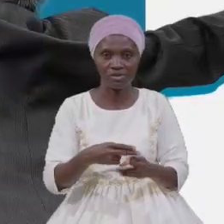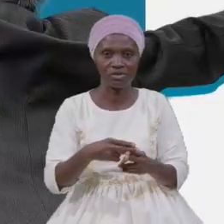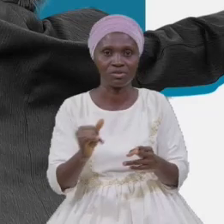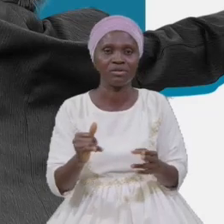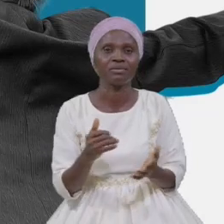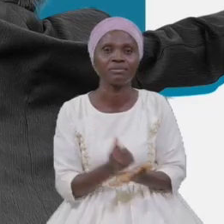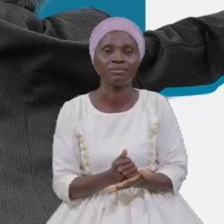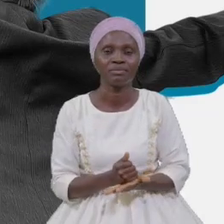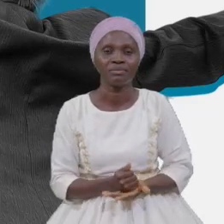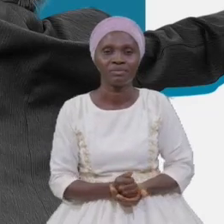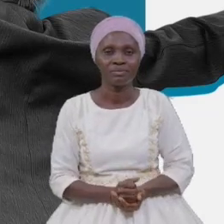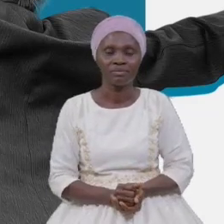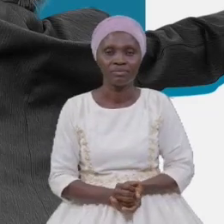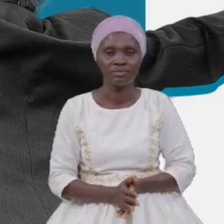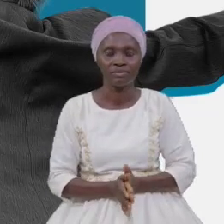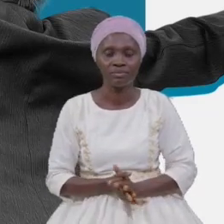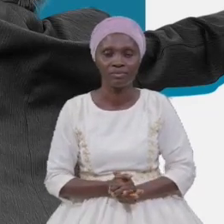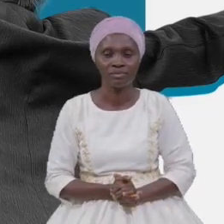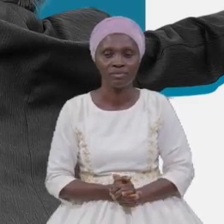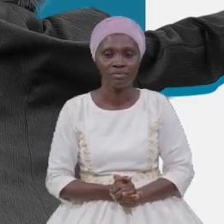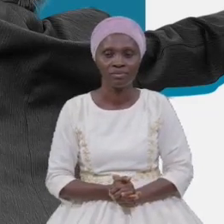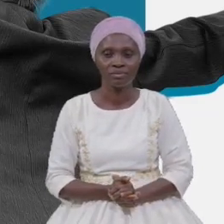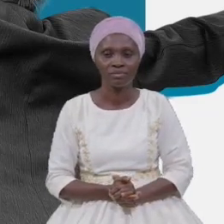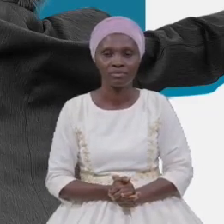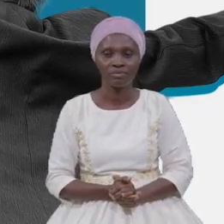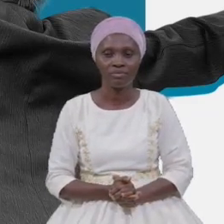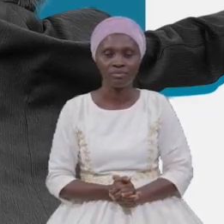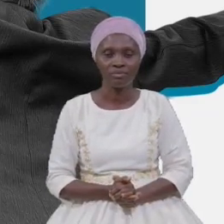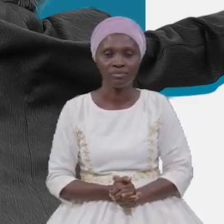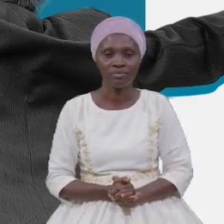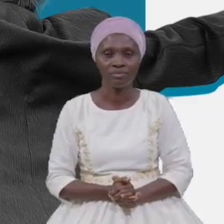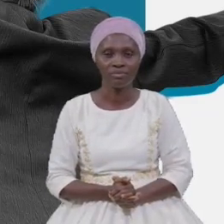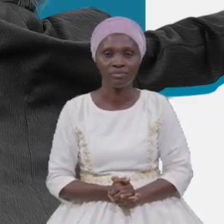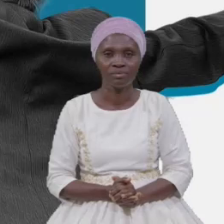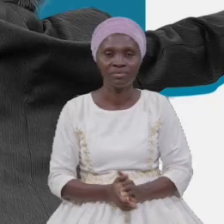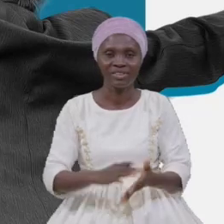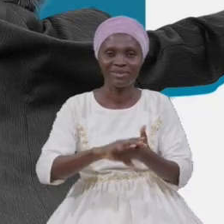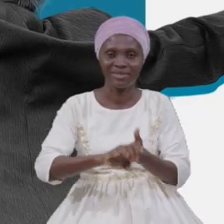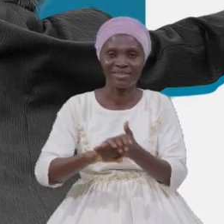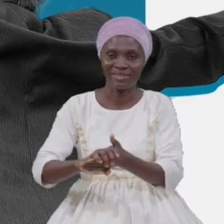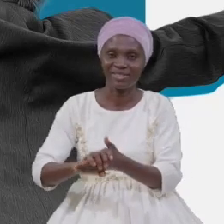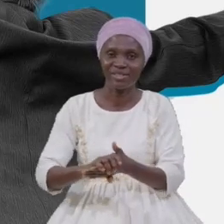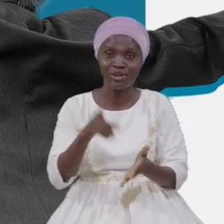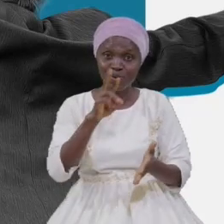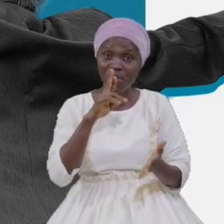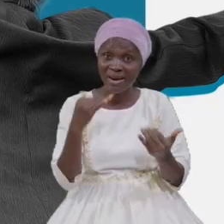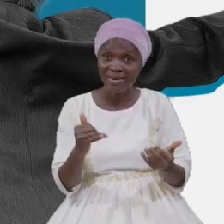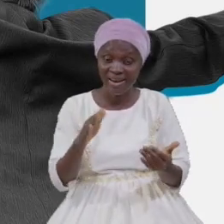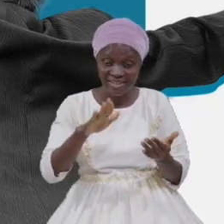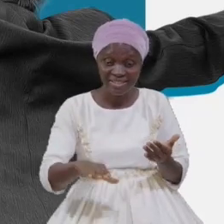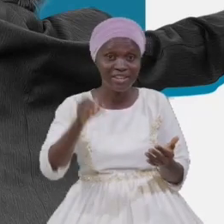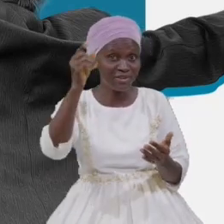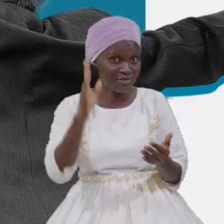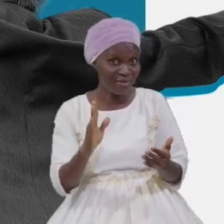I say welcome to you, to the kingdom of God, and congratulations. The decision you have made